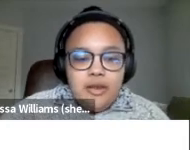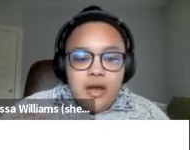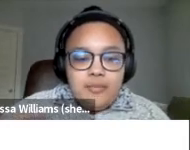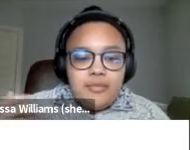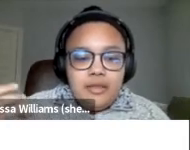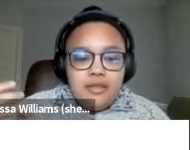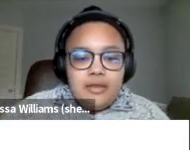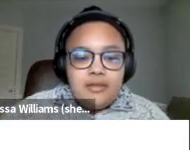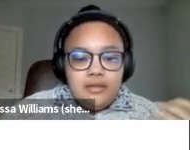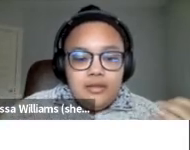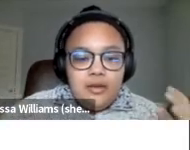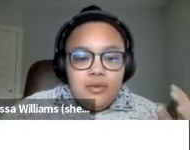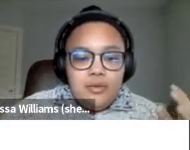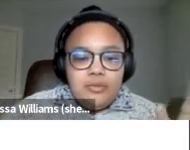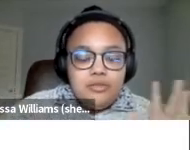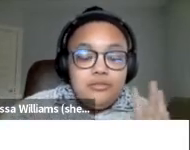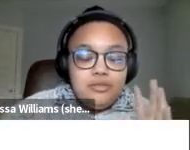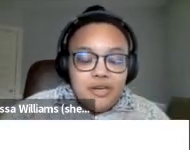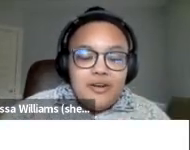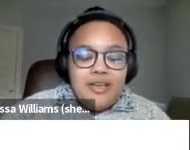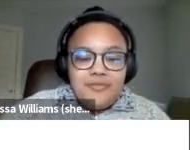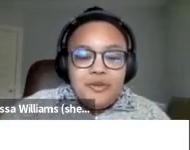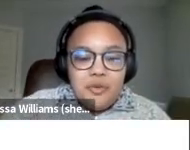distributed that will be